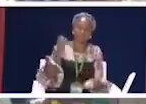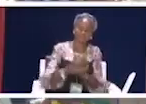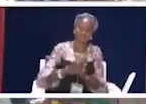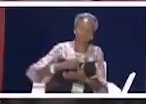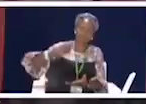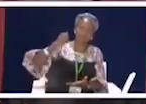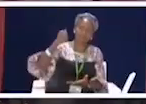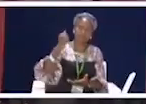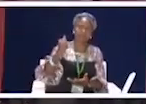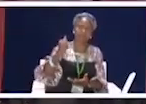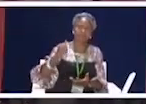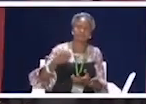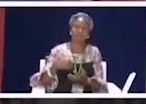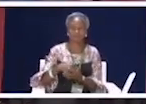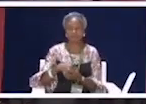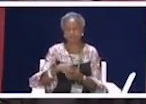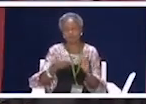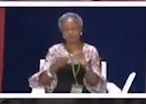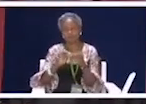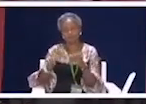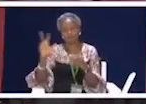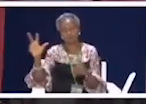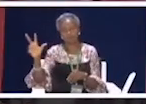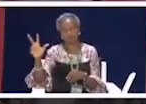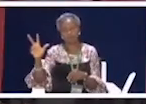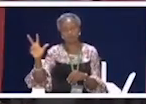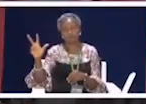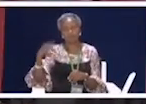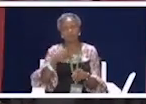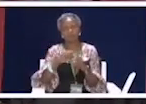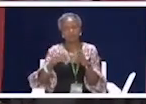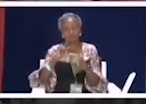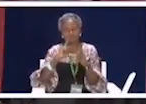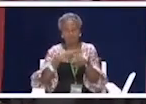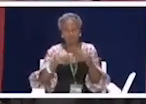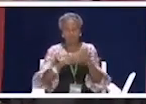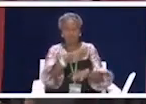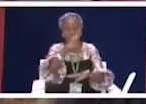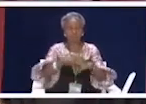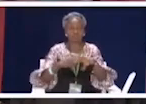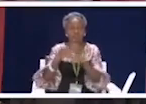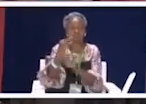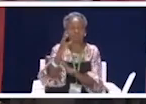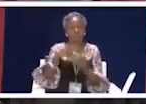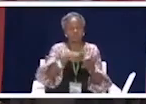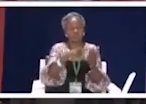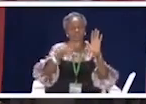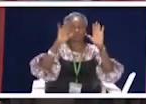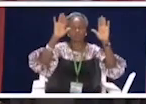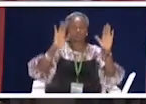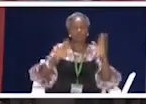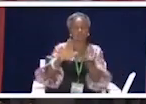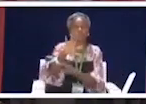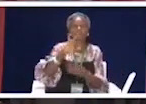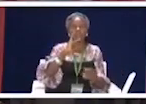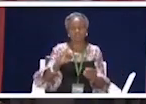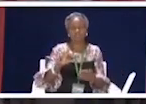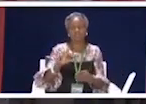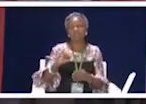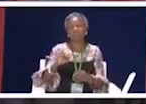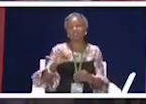Christ. Then number three, we are still talking about the nature of God. This wonderful God is